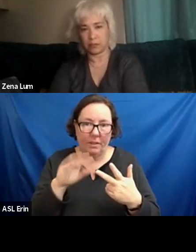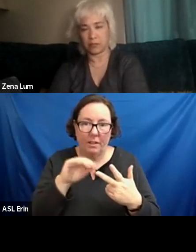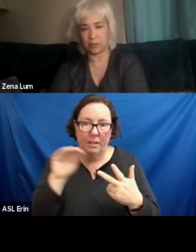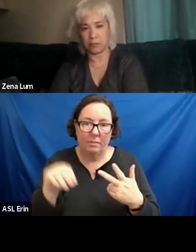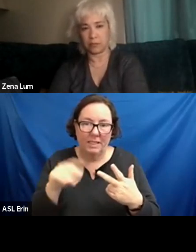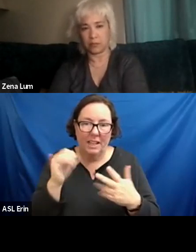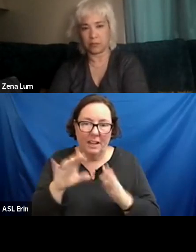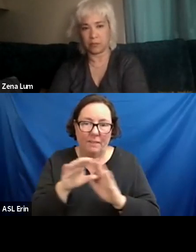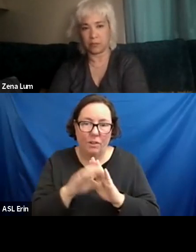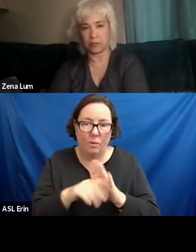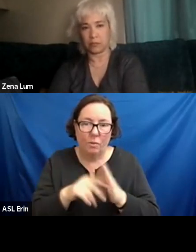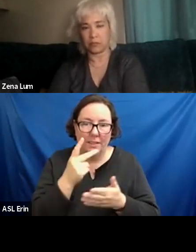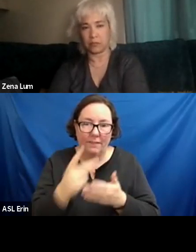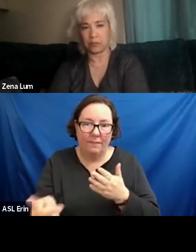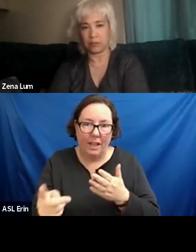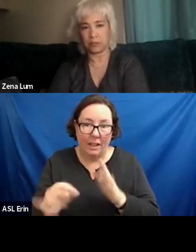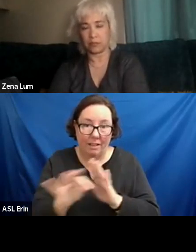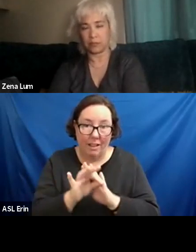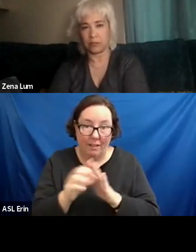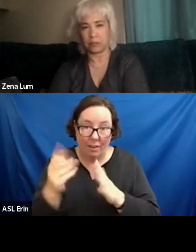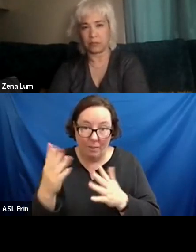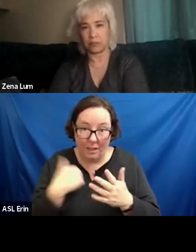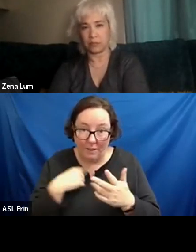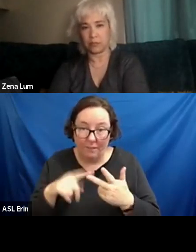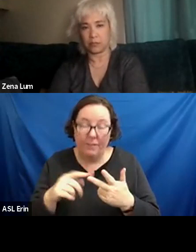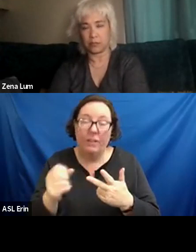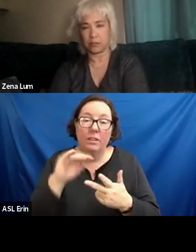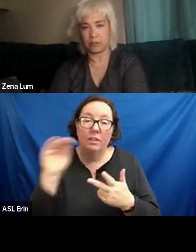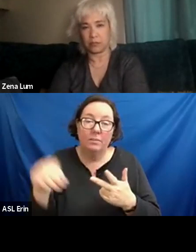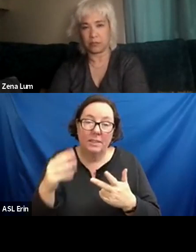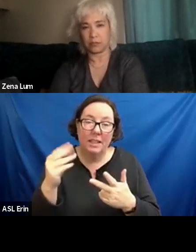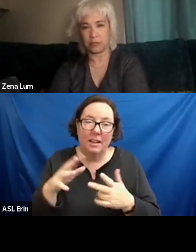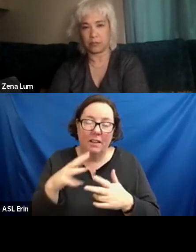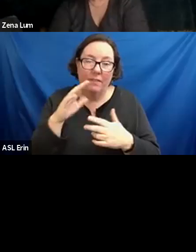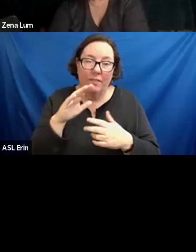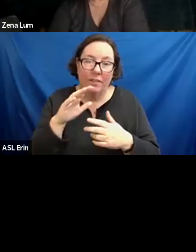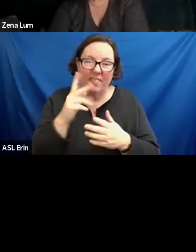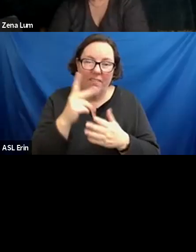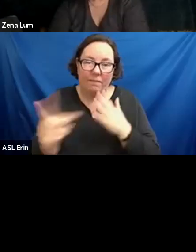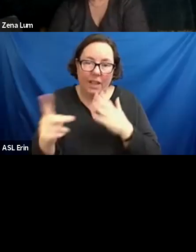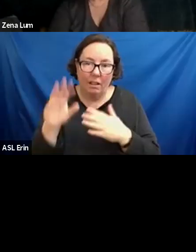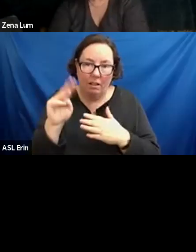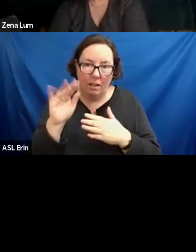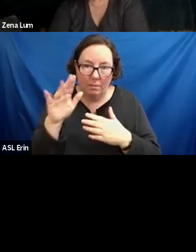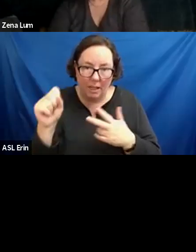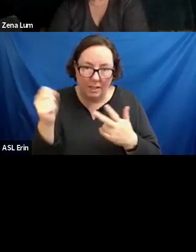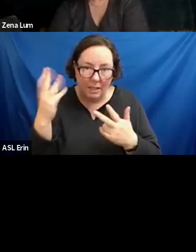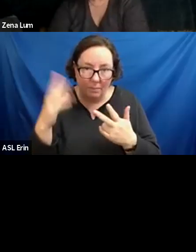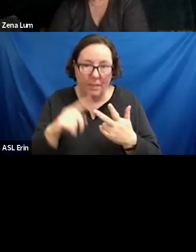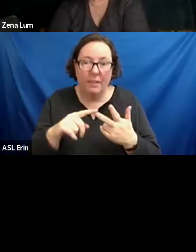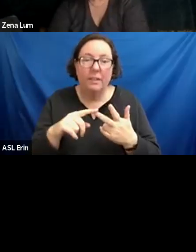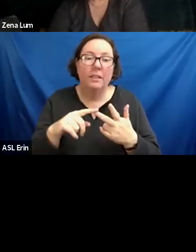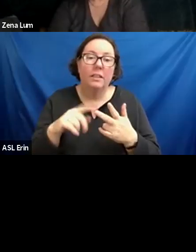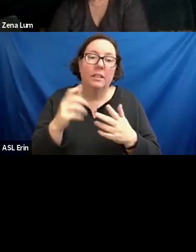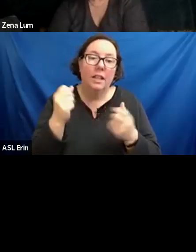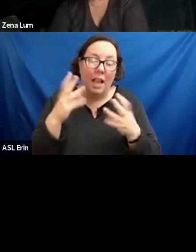course failures they've had, the percentage of MCAS failures, attendance, and suspension.